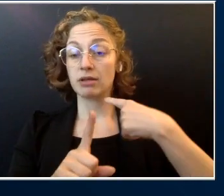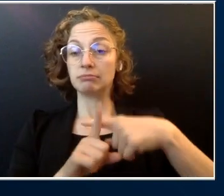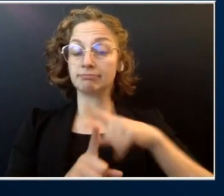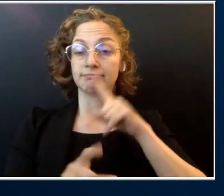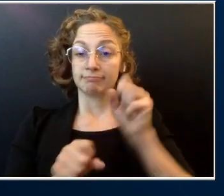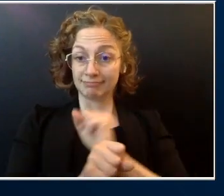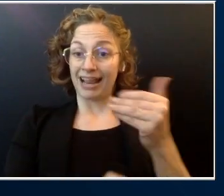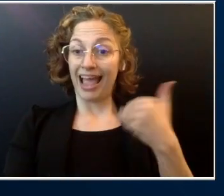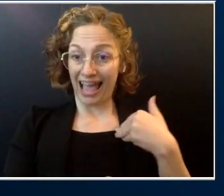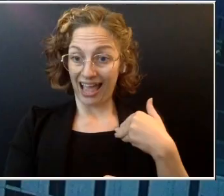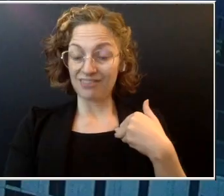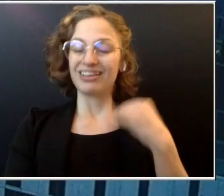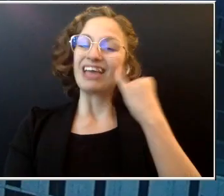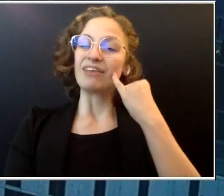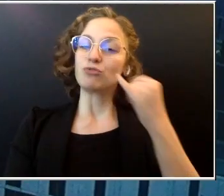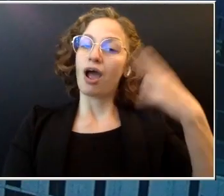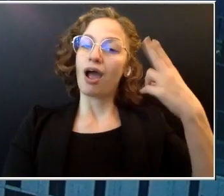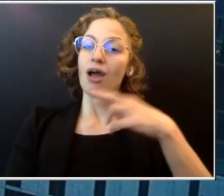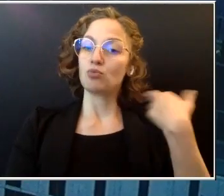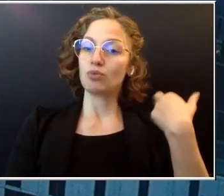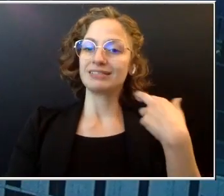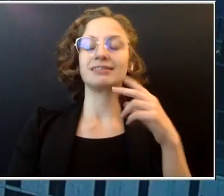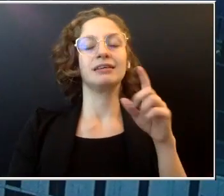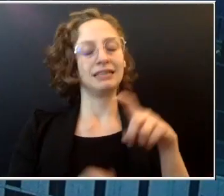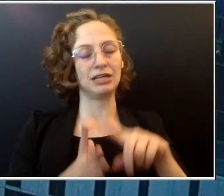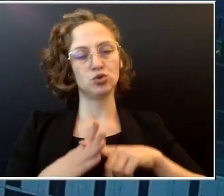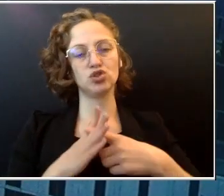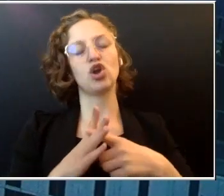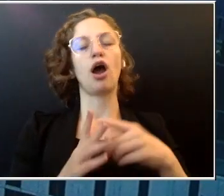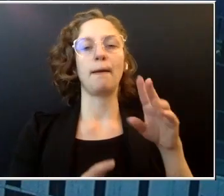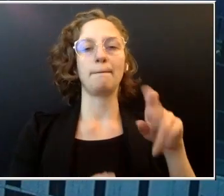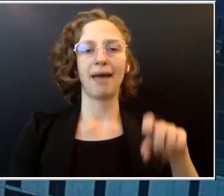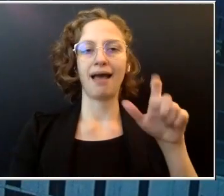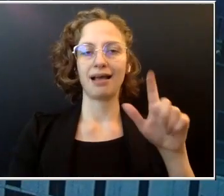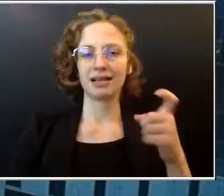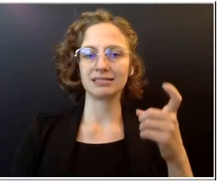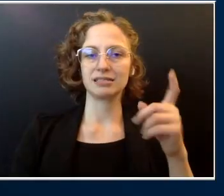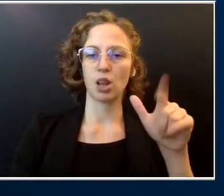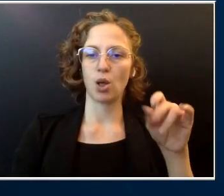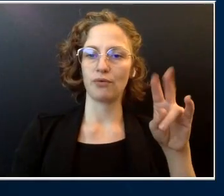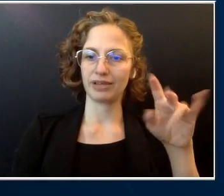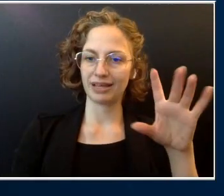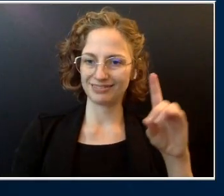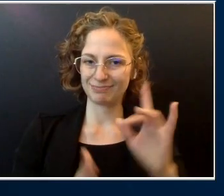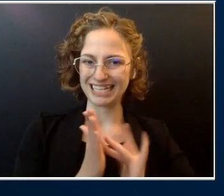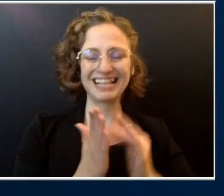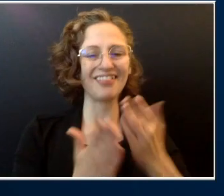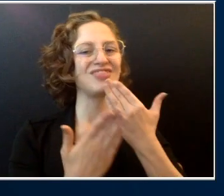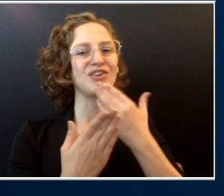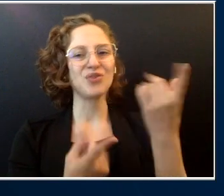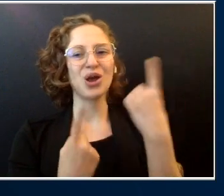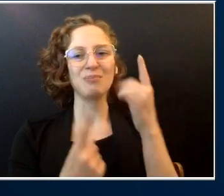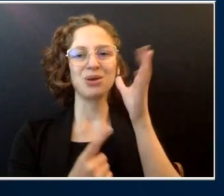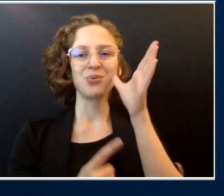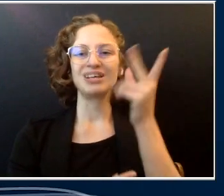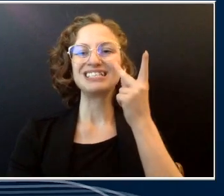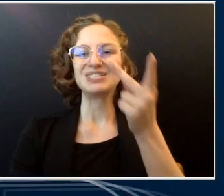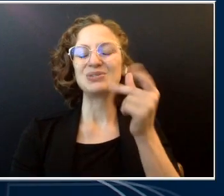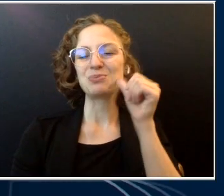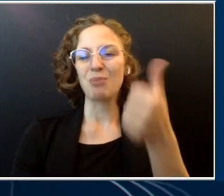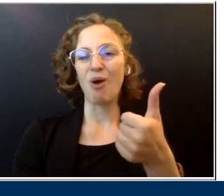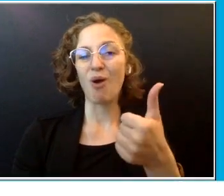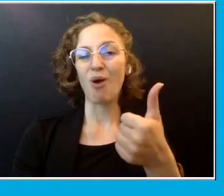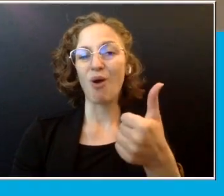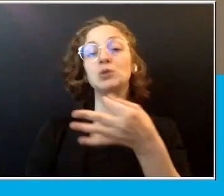to all of our guests today and to our viewers for being here with us. We'll see you back here tomorrow. Coming up Wednesday on Open Mics with